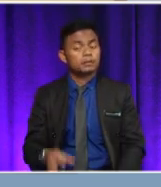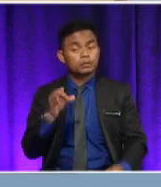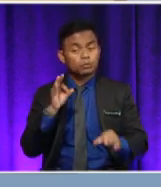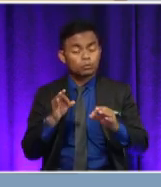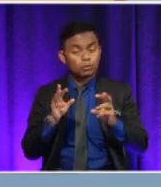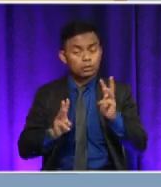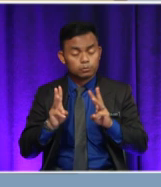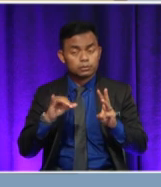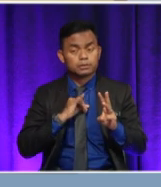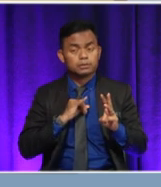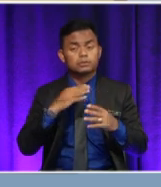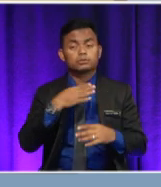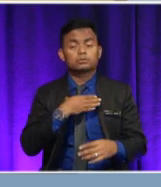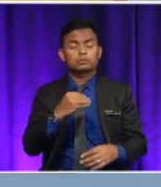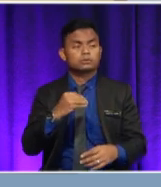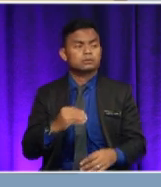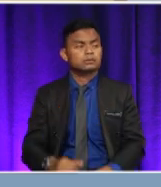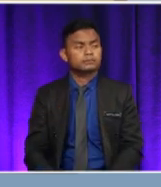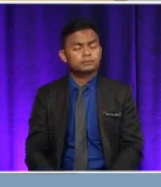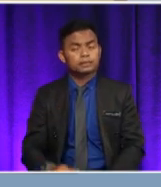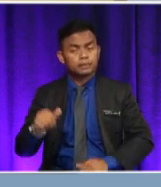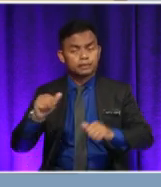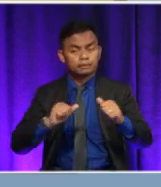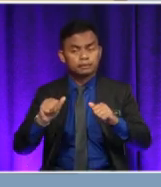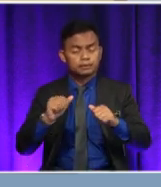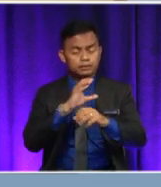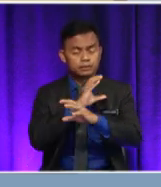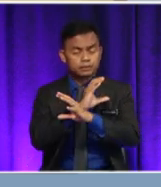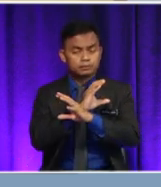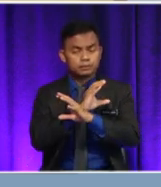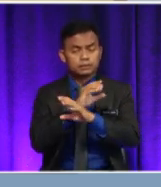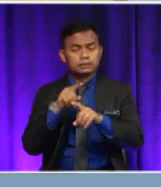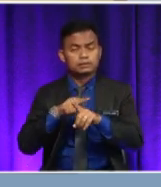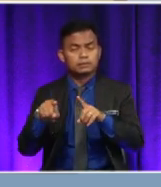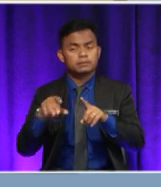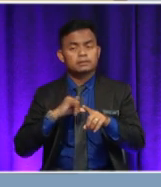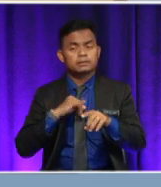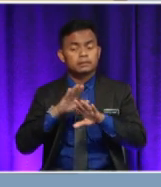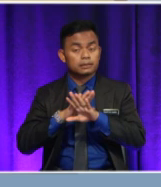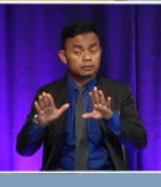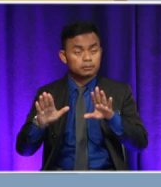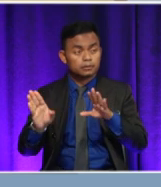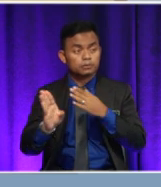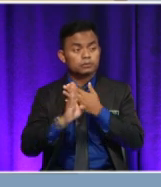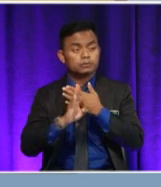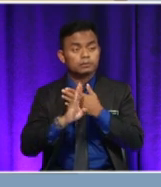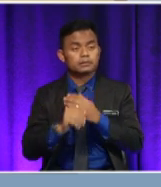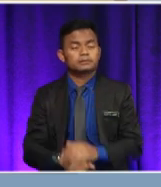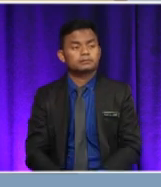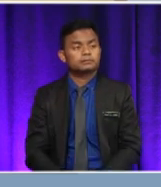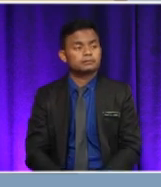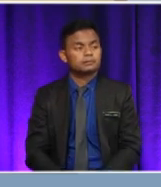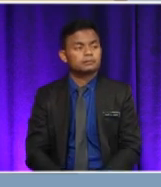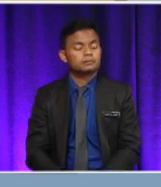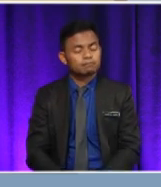challenging activities, activities that are just dangerous and a risk to myself is a no.